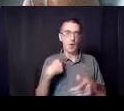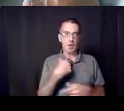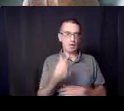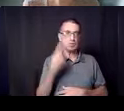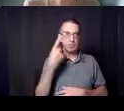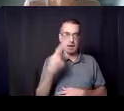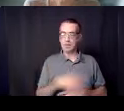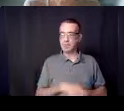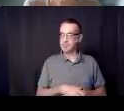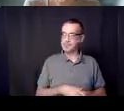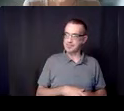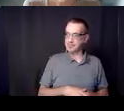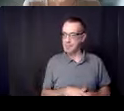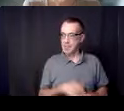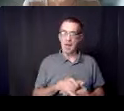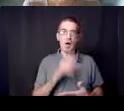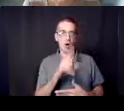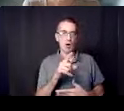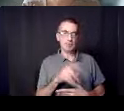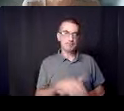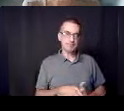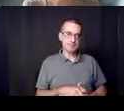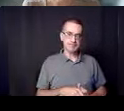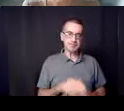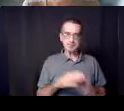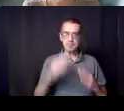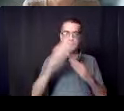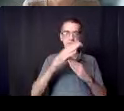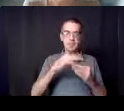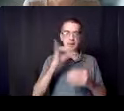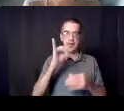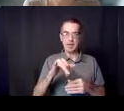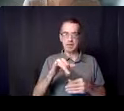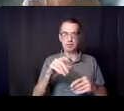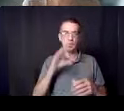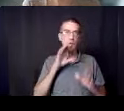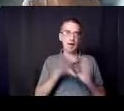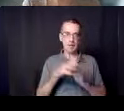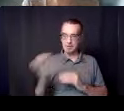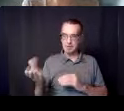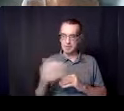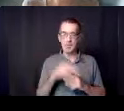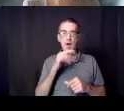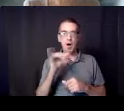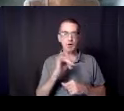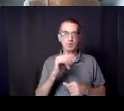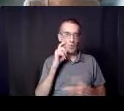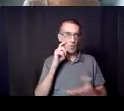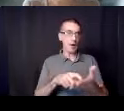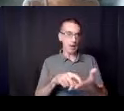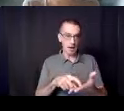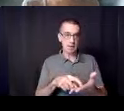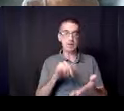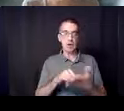understand them that are at the top of this graphic. But it also recognizes that